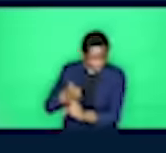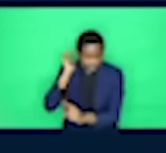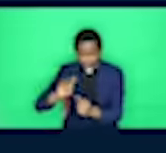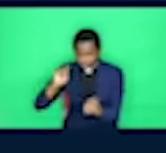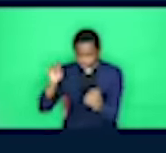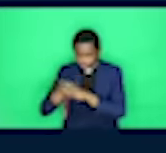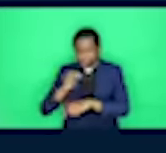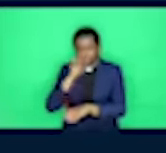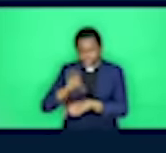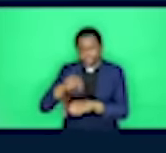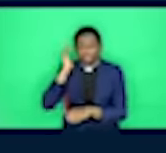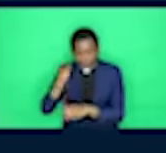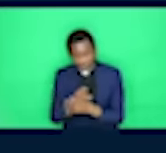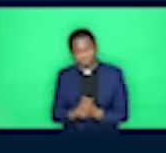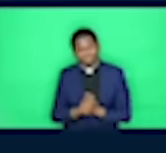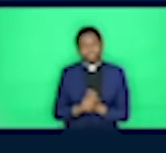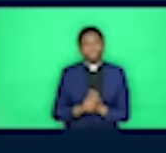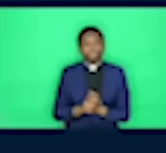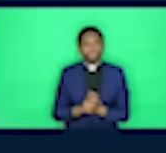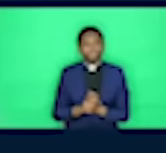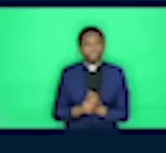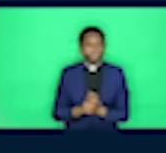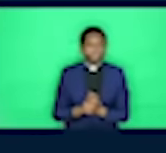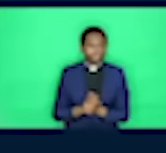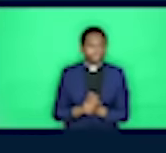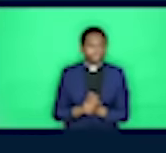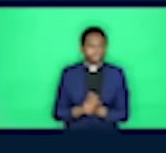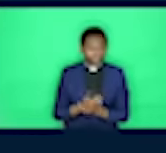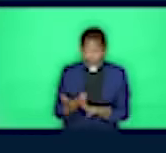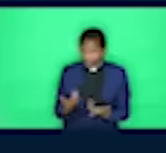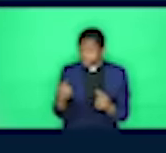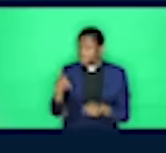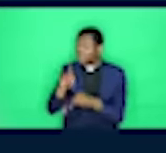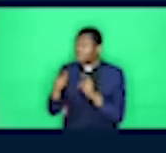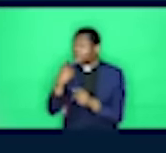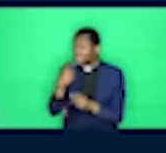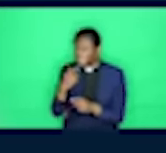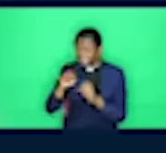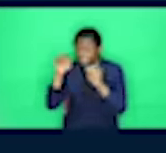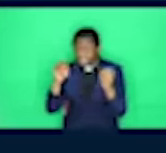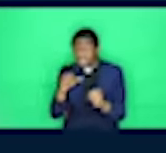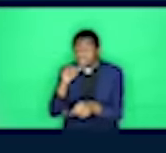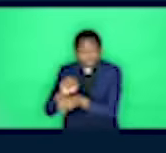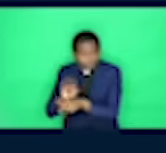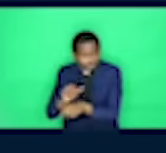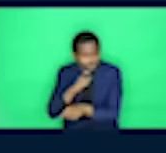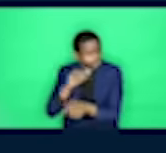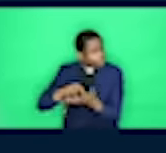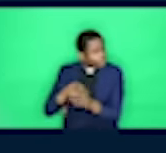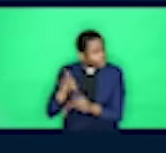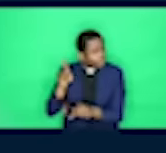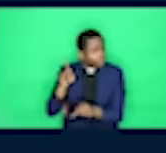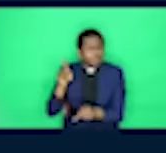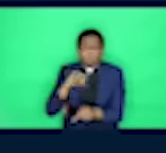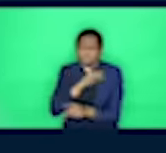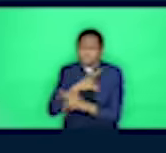or no abet me, as such a man. When people say that the system does not work, it doesn't mean nobody is doing anything right.